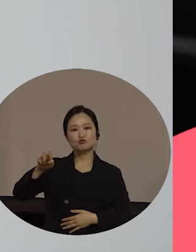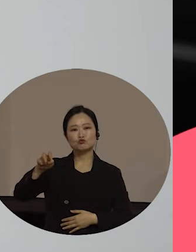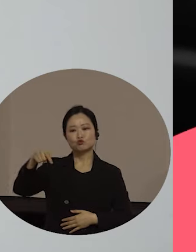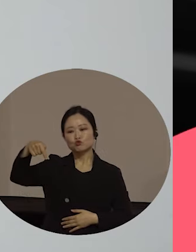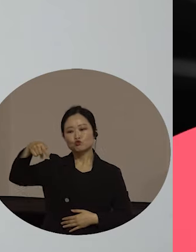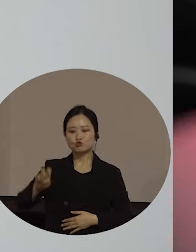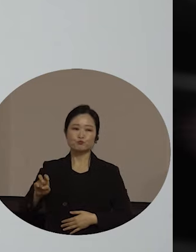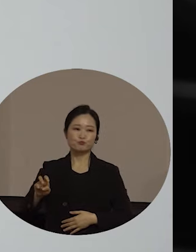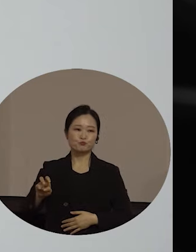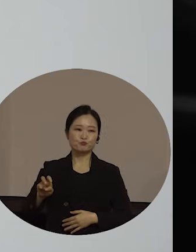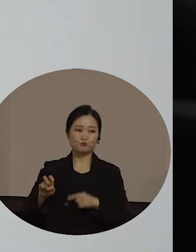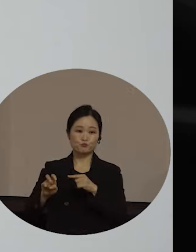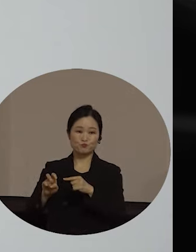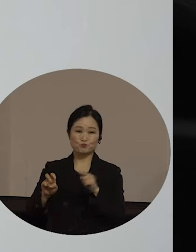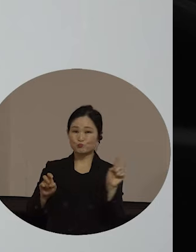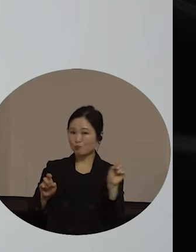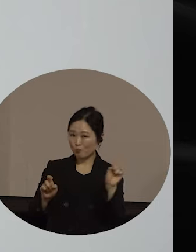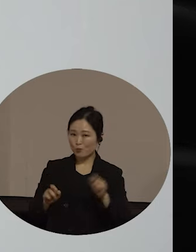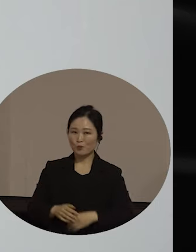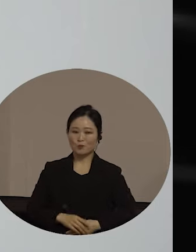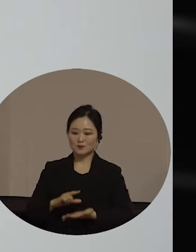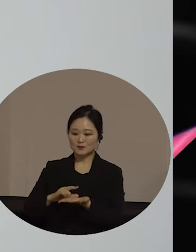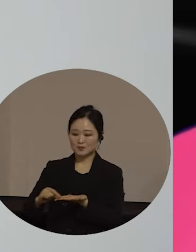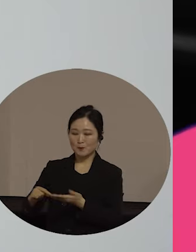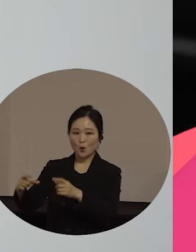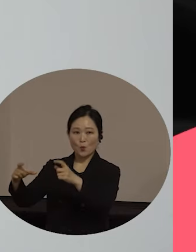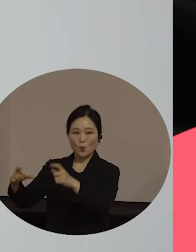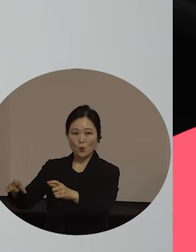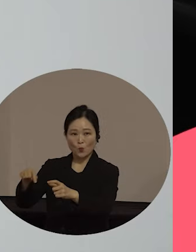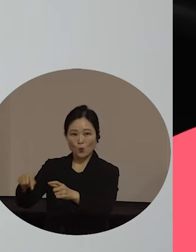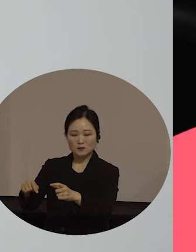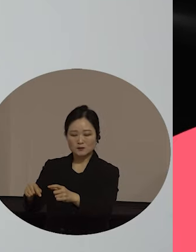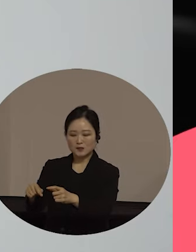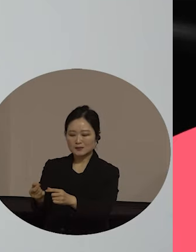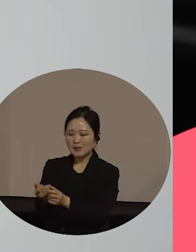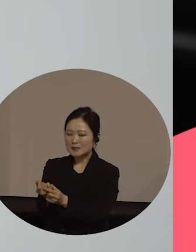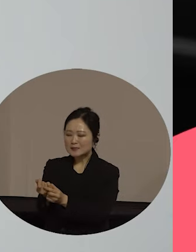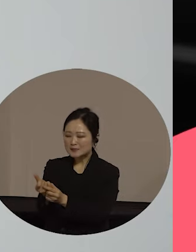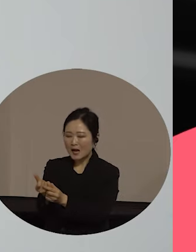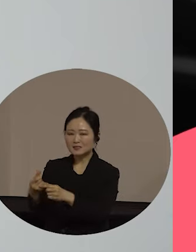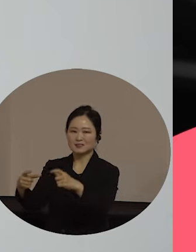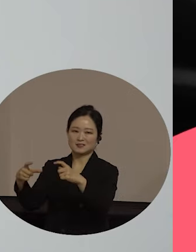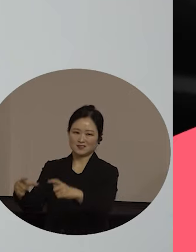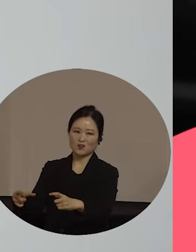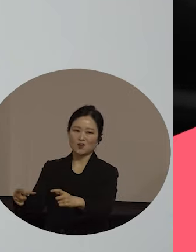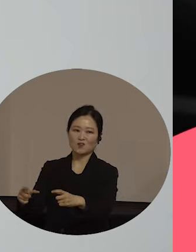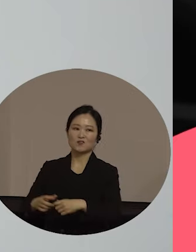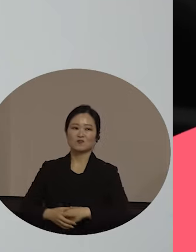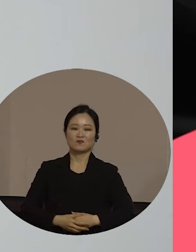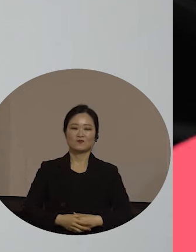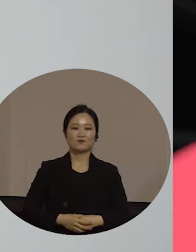province, that we do have the cultural places over there. So they held the always,